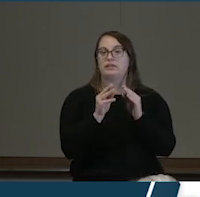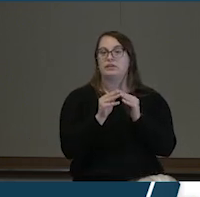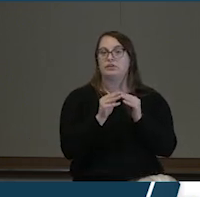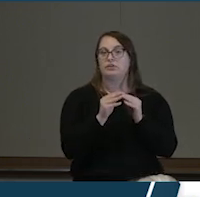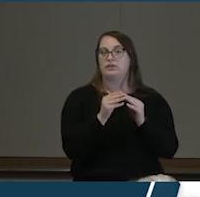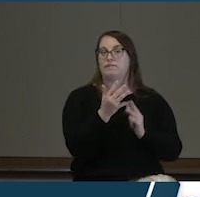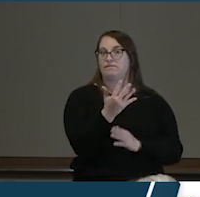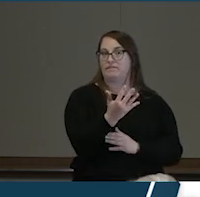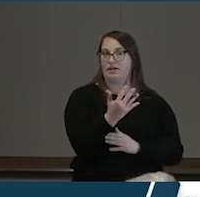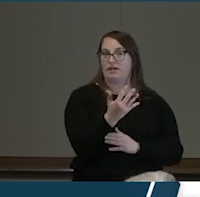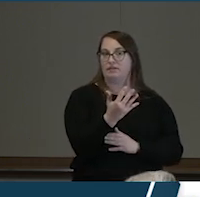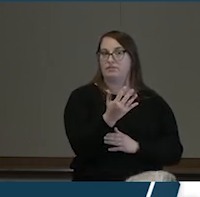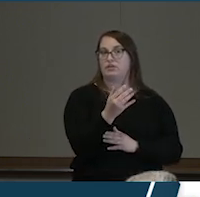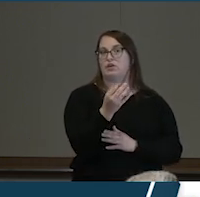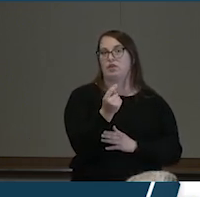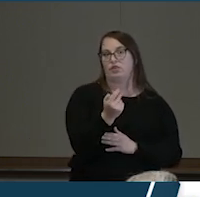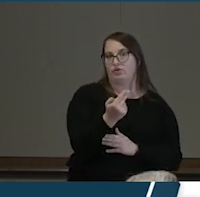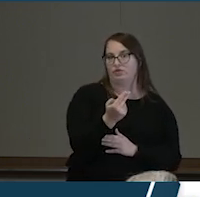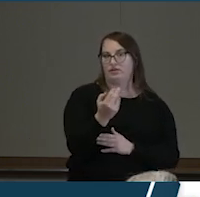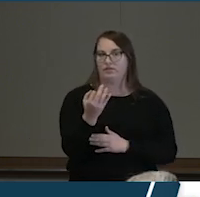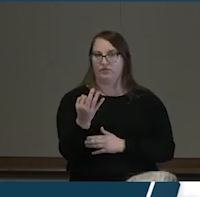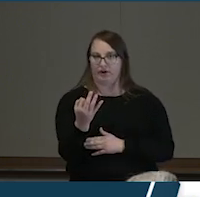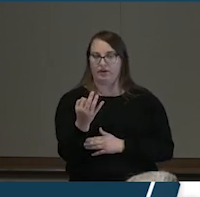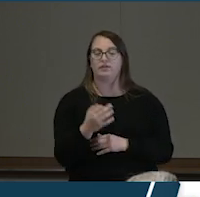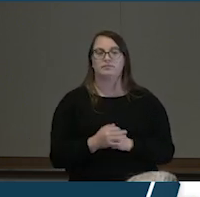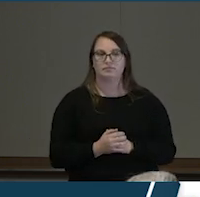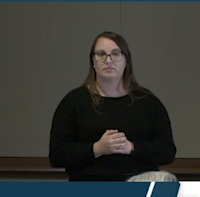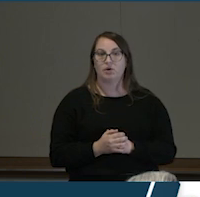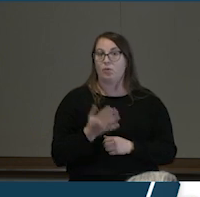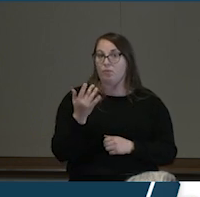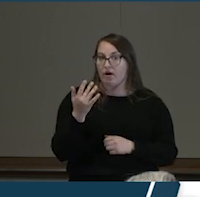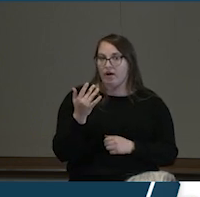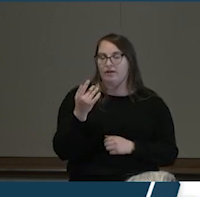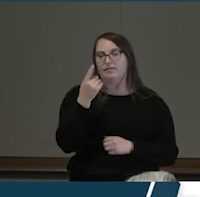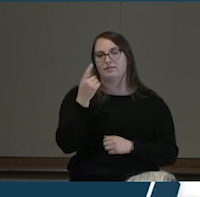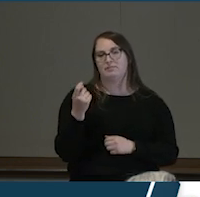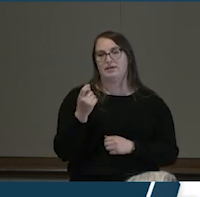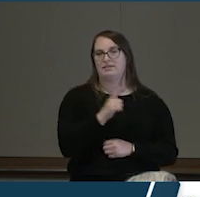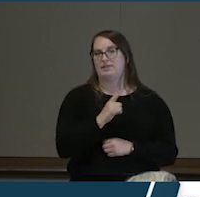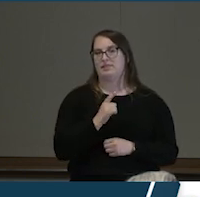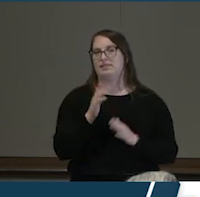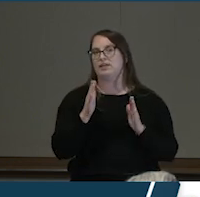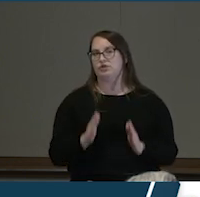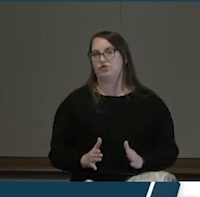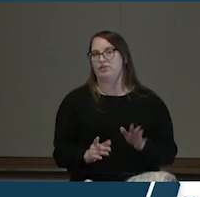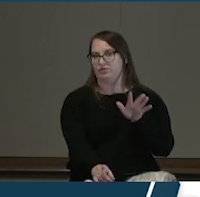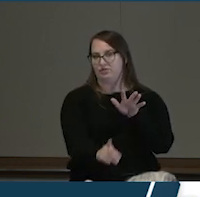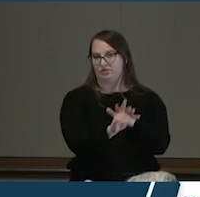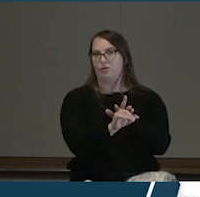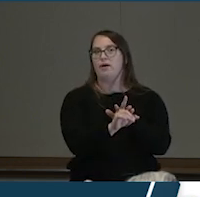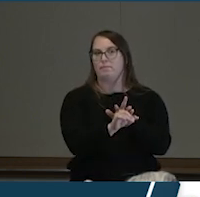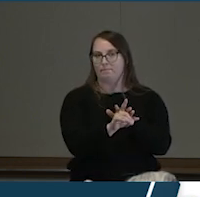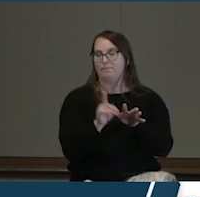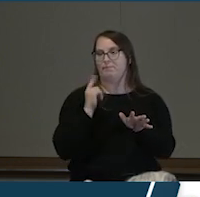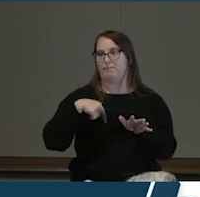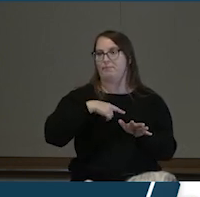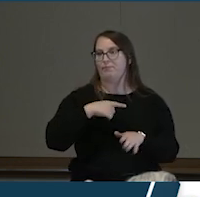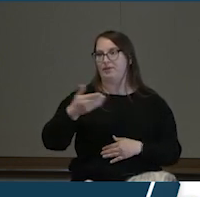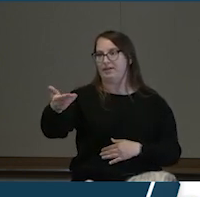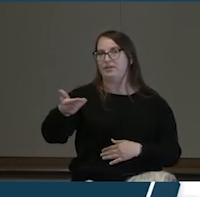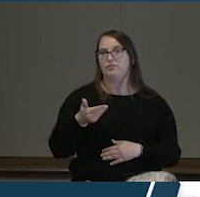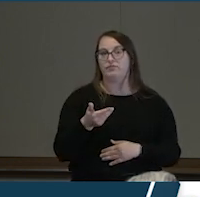And the reason it's on a Thursday and Friday is because we invite legislators. Because that's the date that you do the